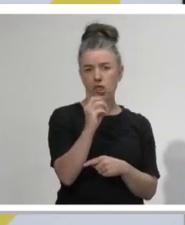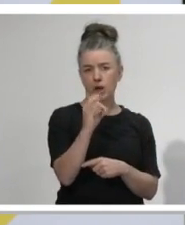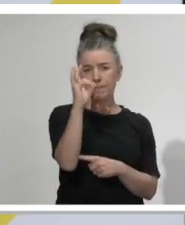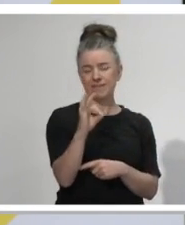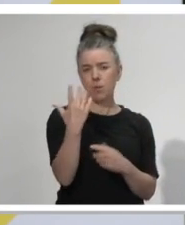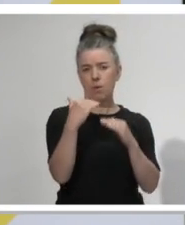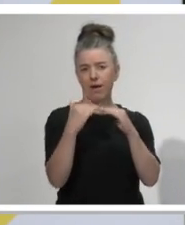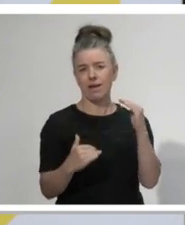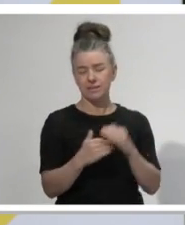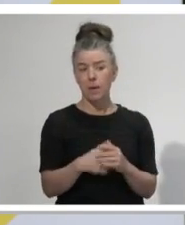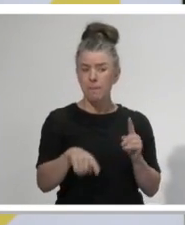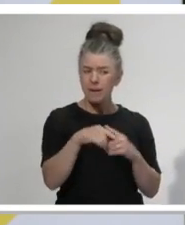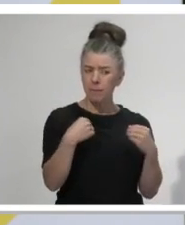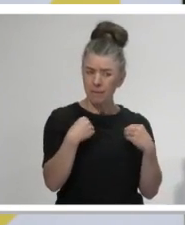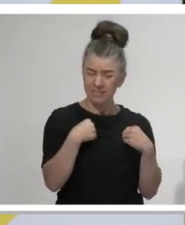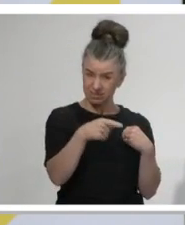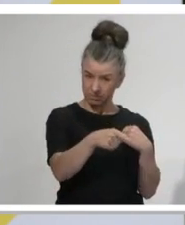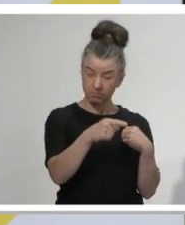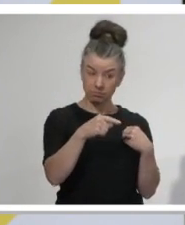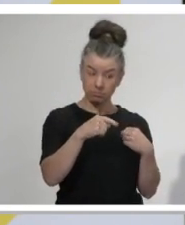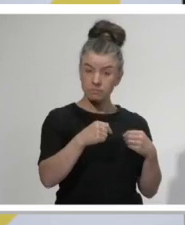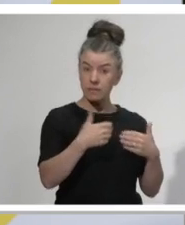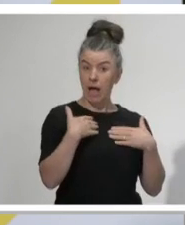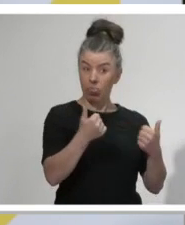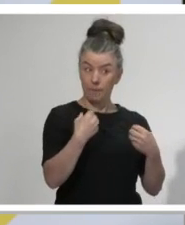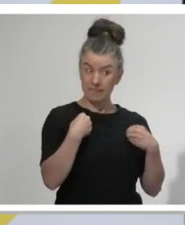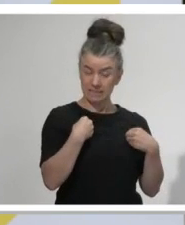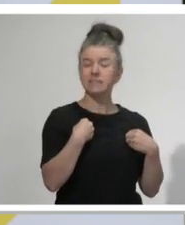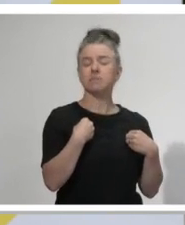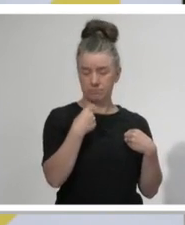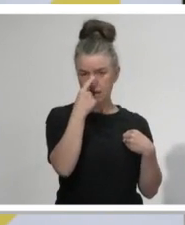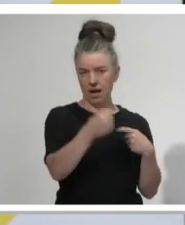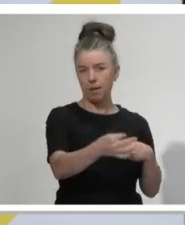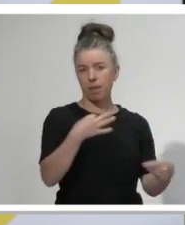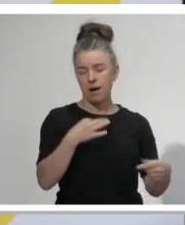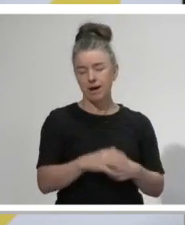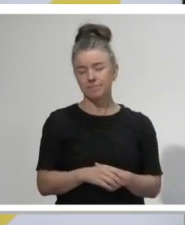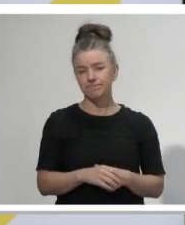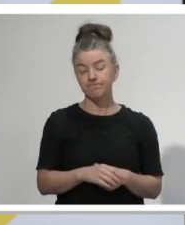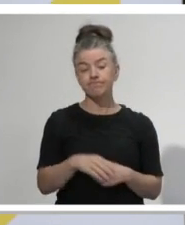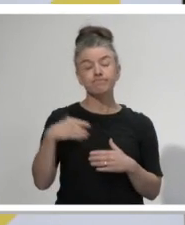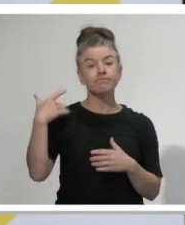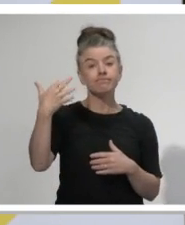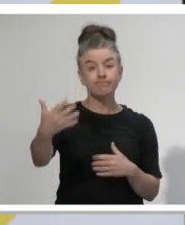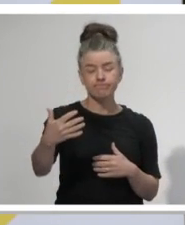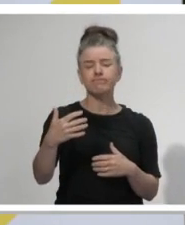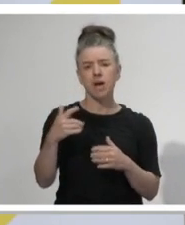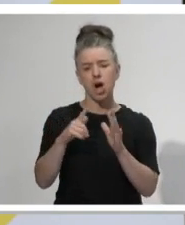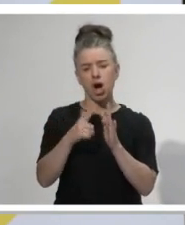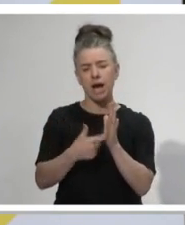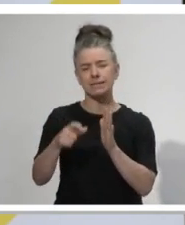business and that they will use the money for core business operating costs. There will be an audit process led by